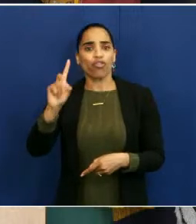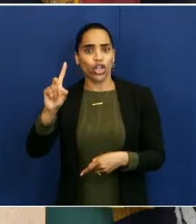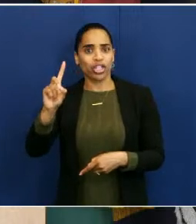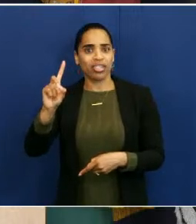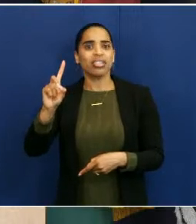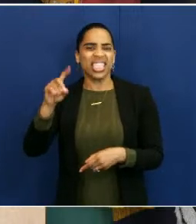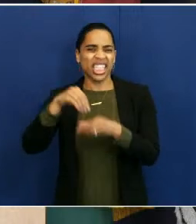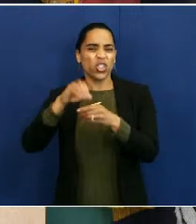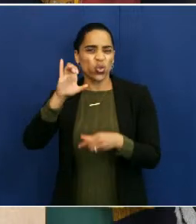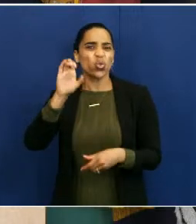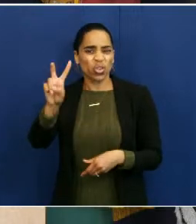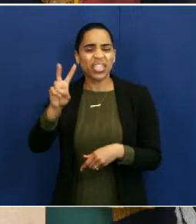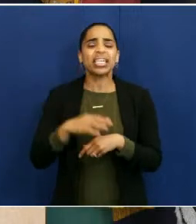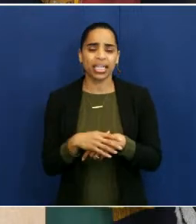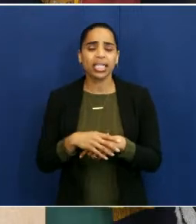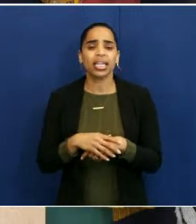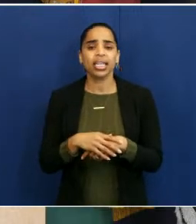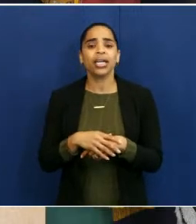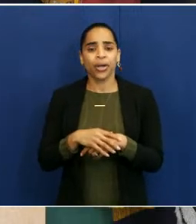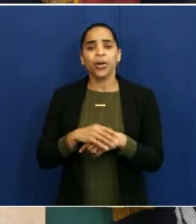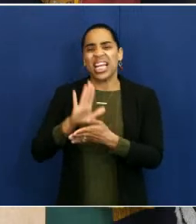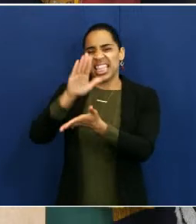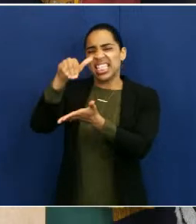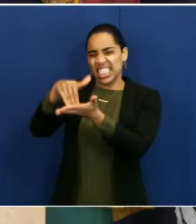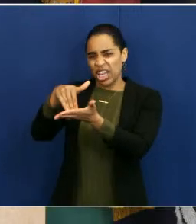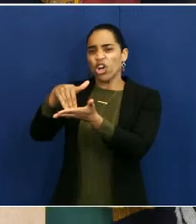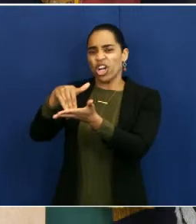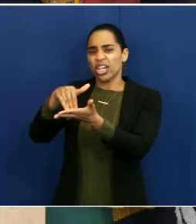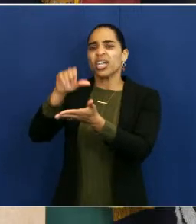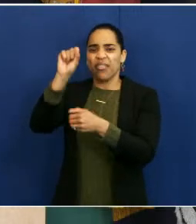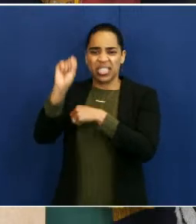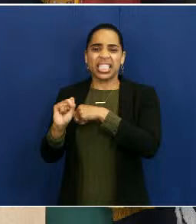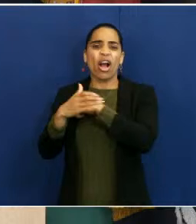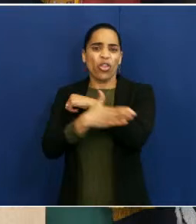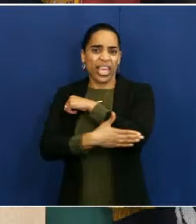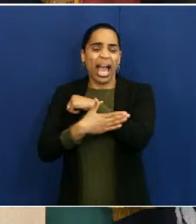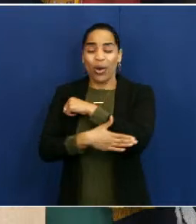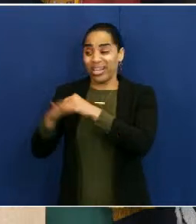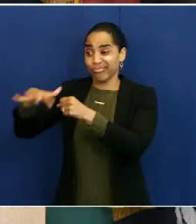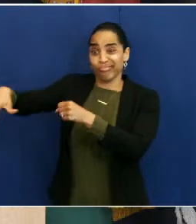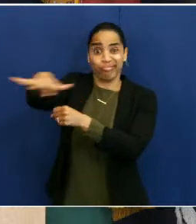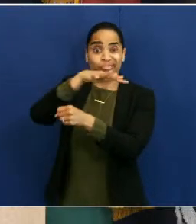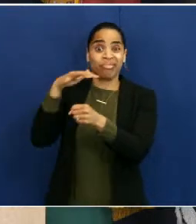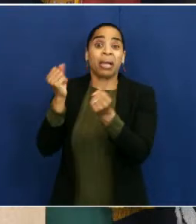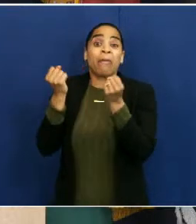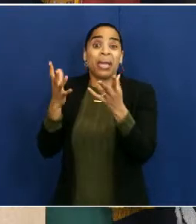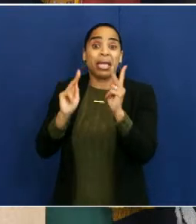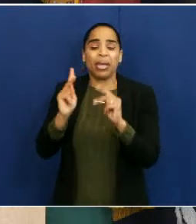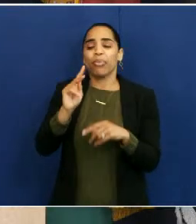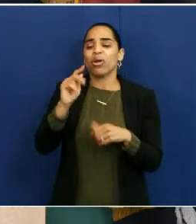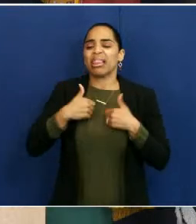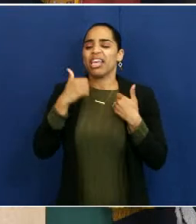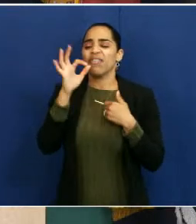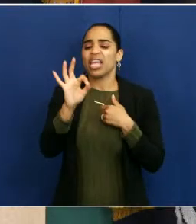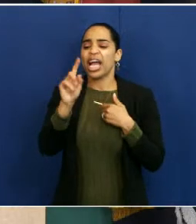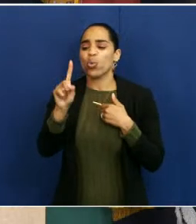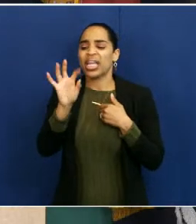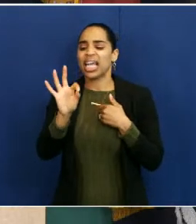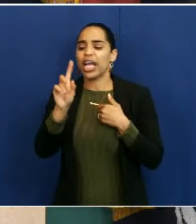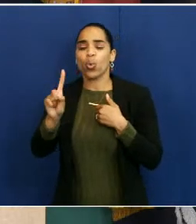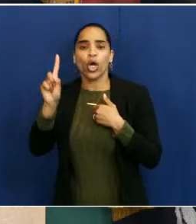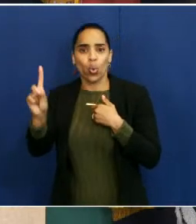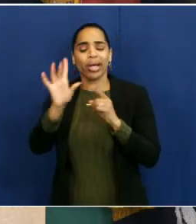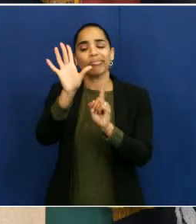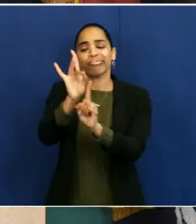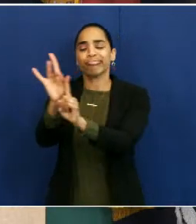where disproportionately members of our community have been impacted by the pandemic, which is the area of 91911, one of the